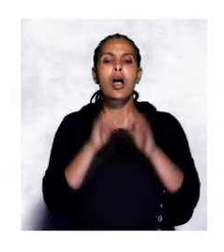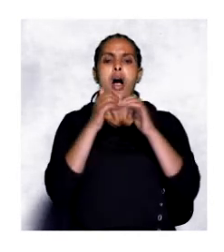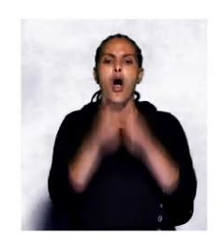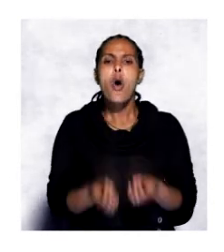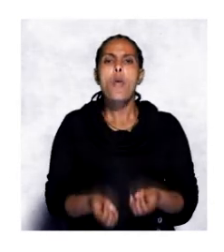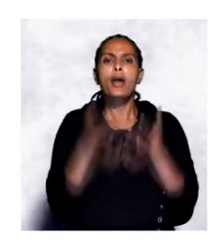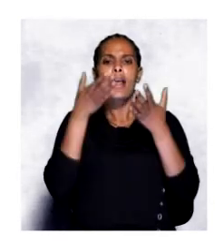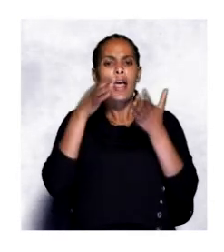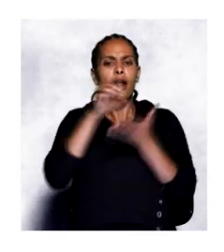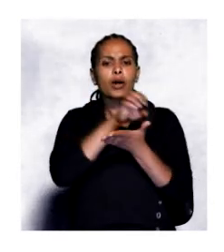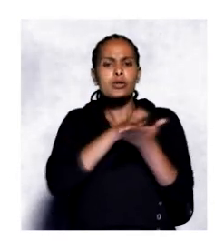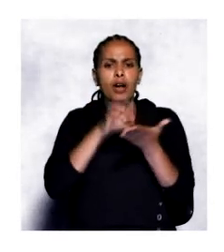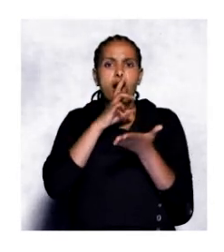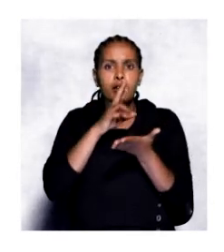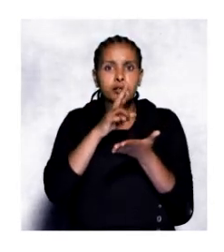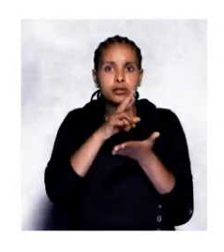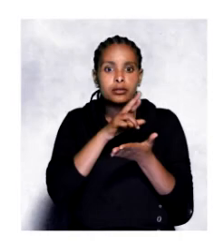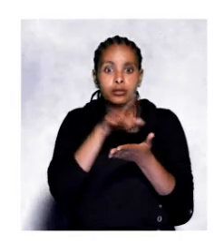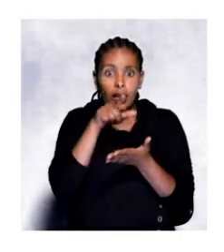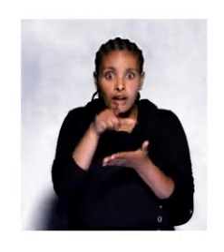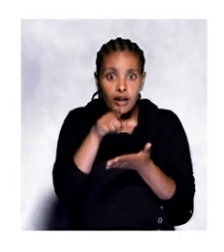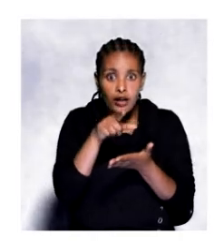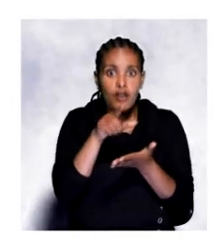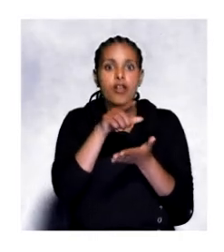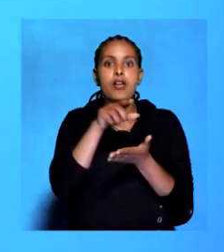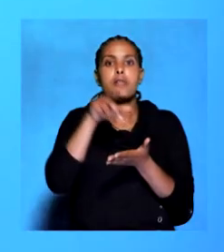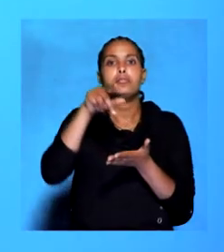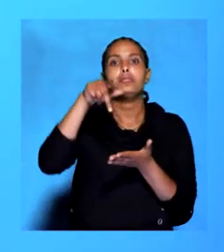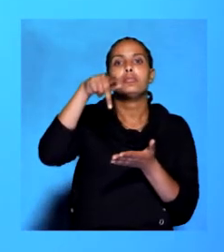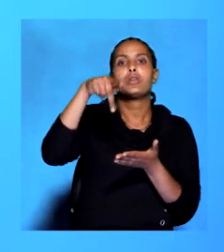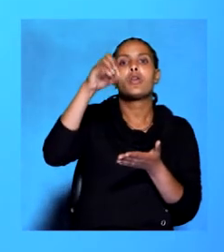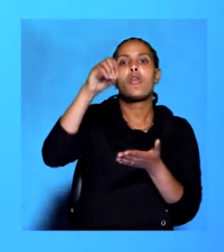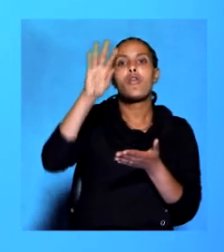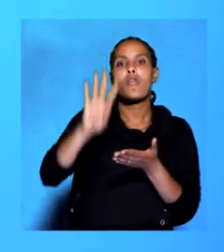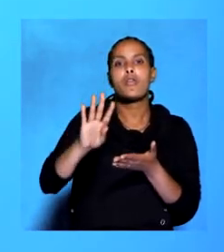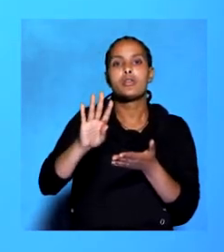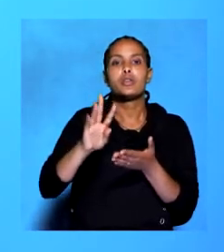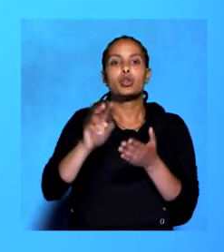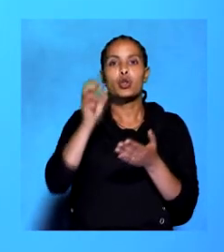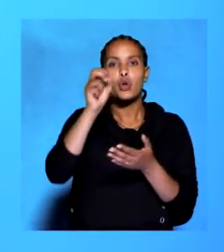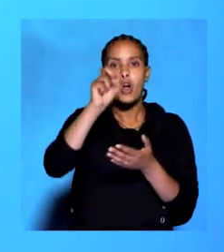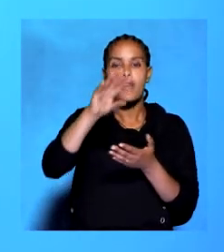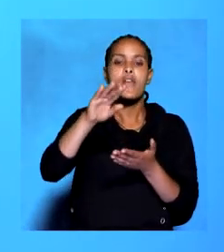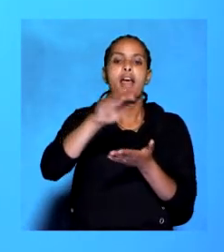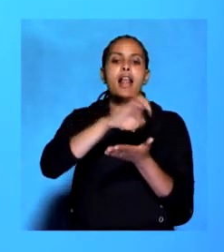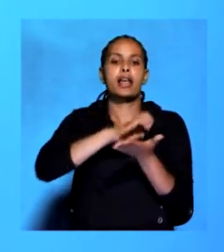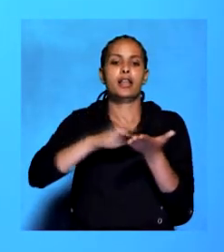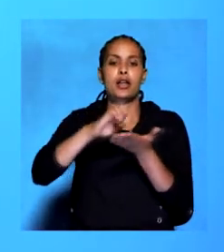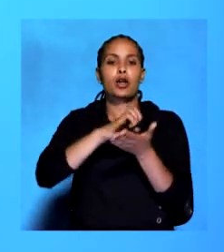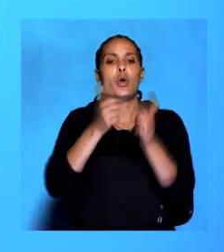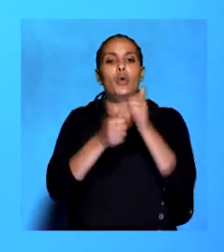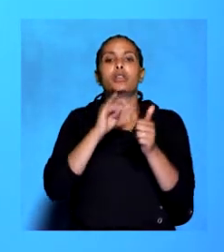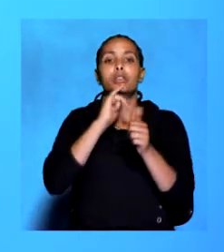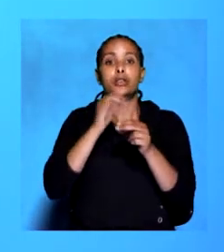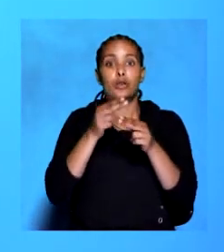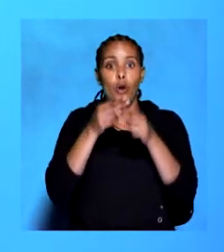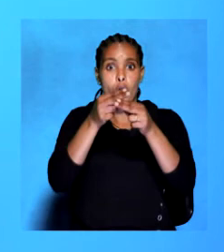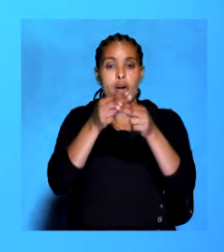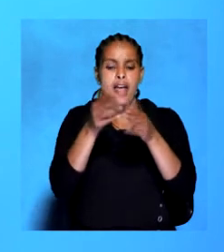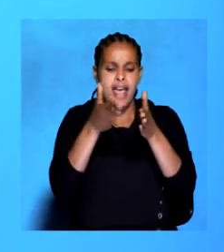How many electrons are there on the central atom? Phosphorus, 12 electrons, which is known